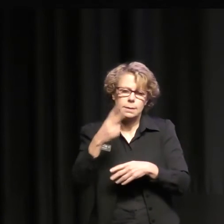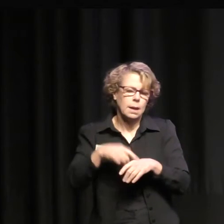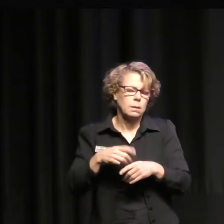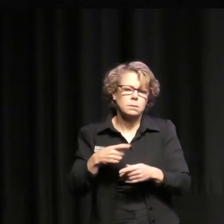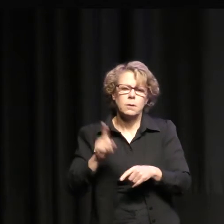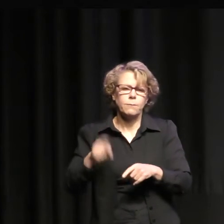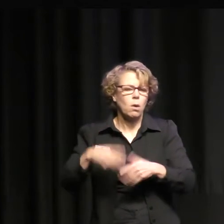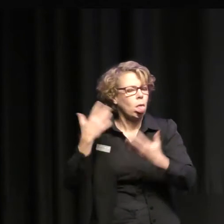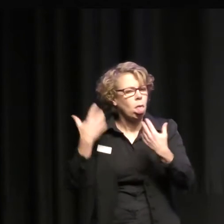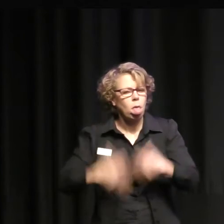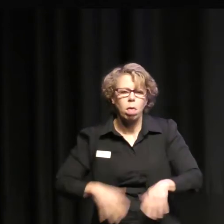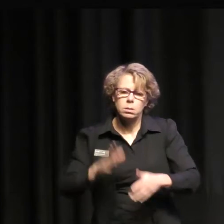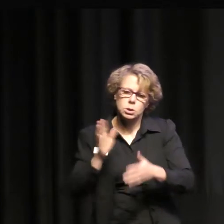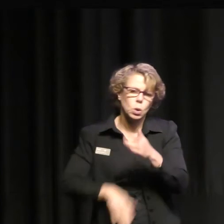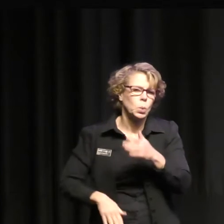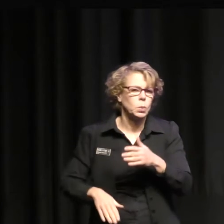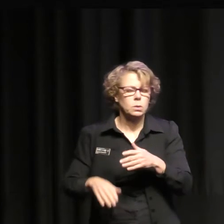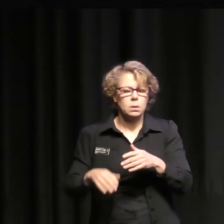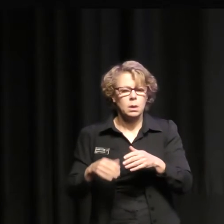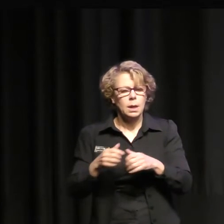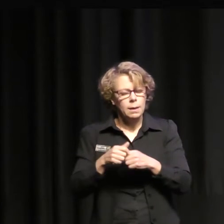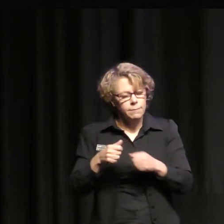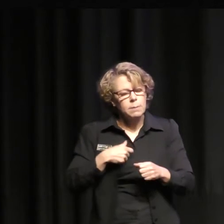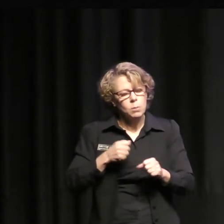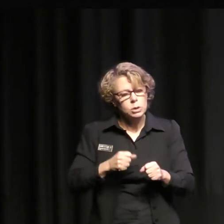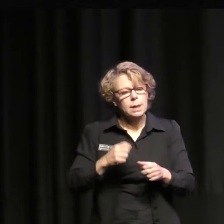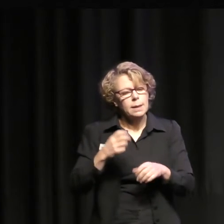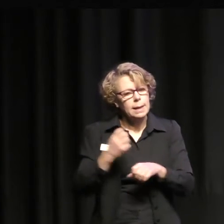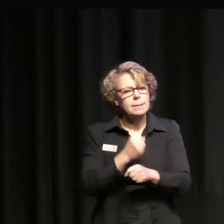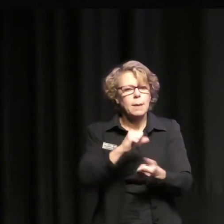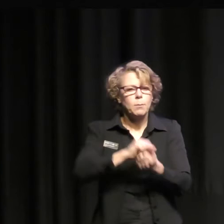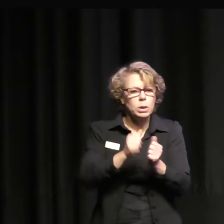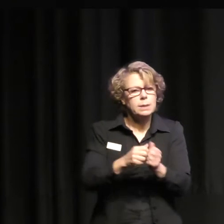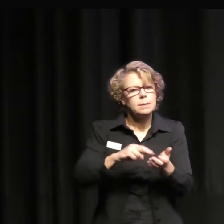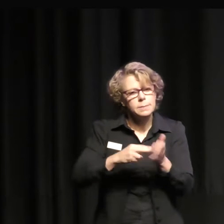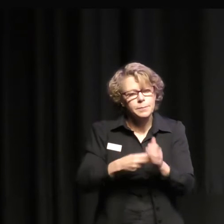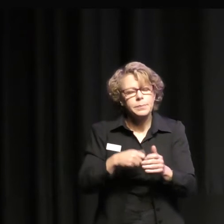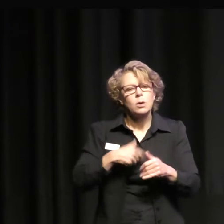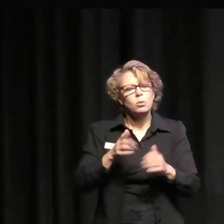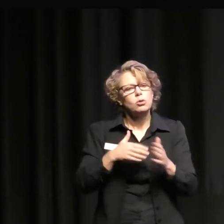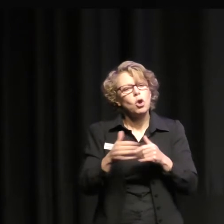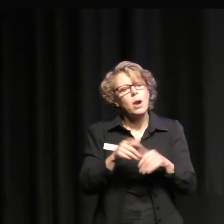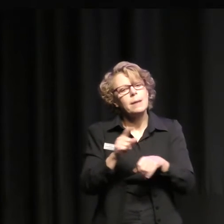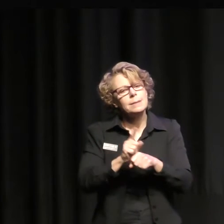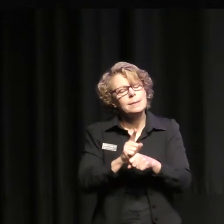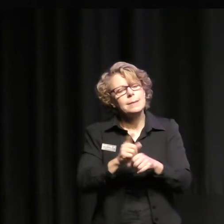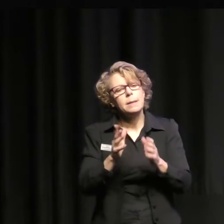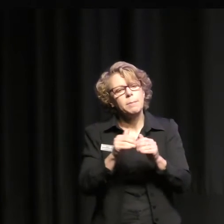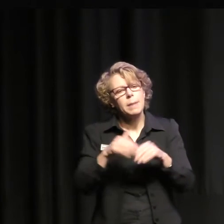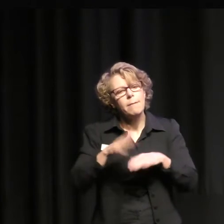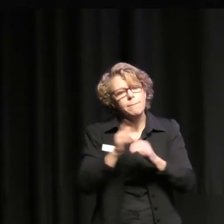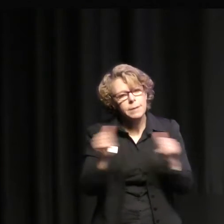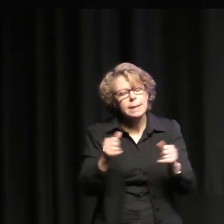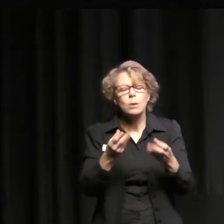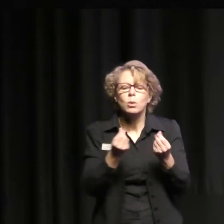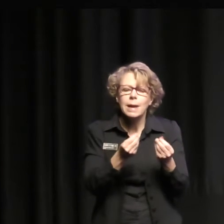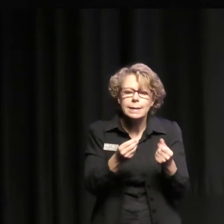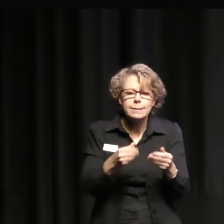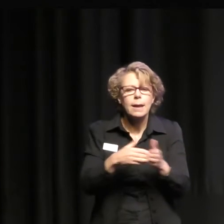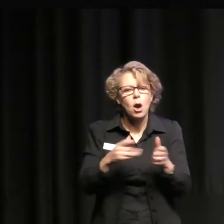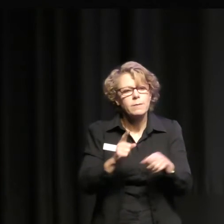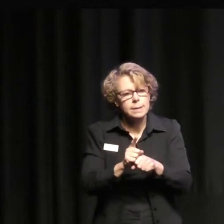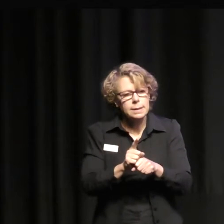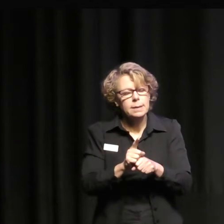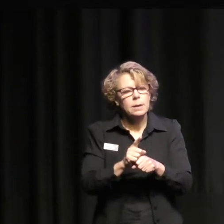We need a strategy, a politics of time to liberate time, control of time, quality time. A slow